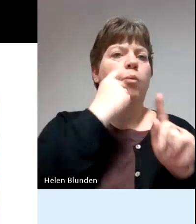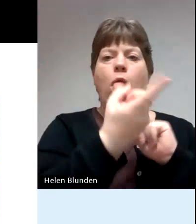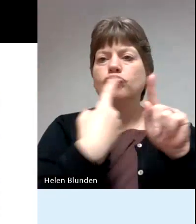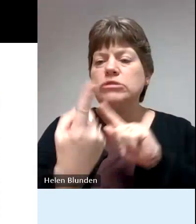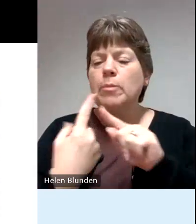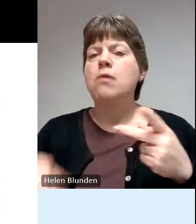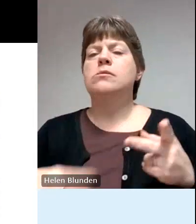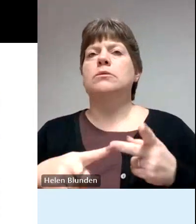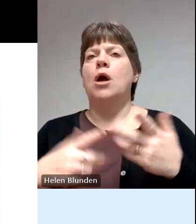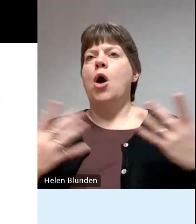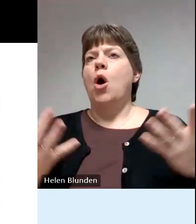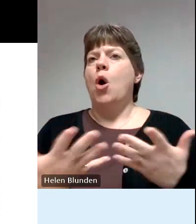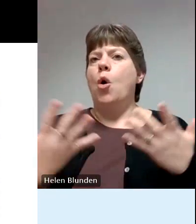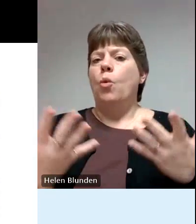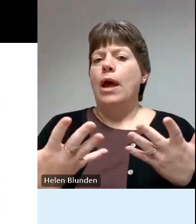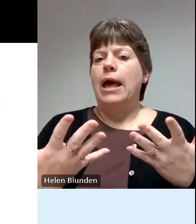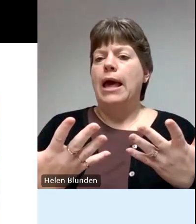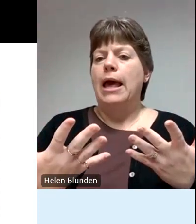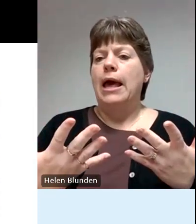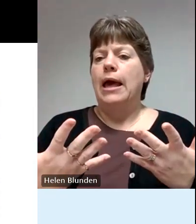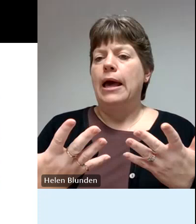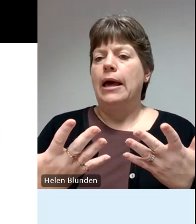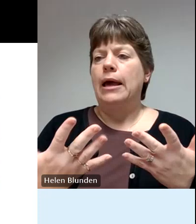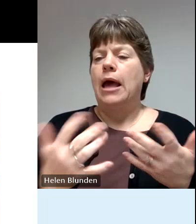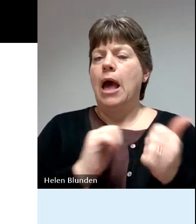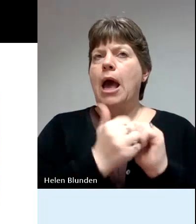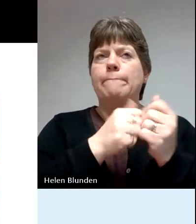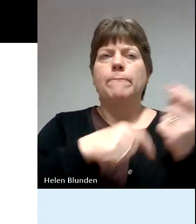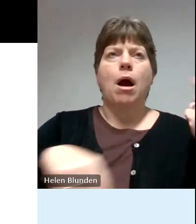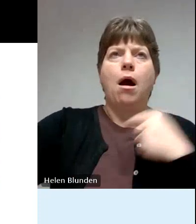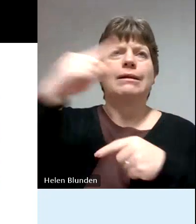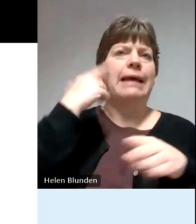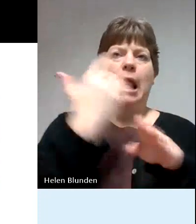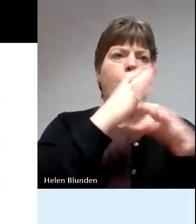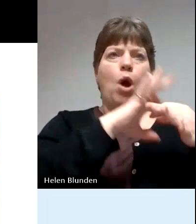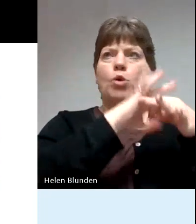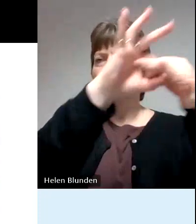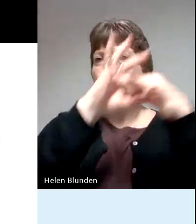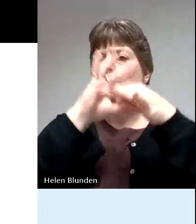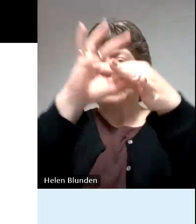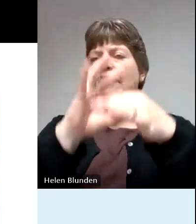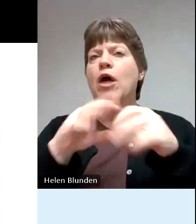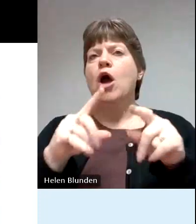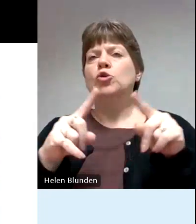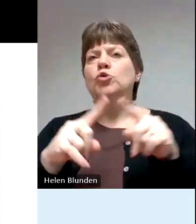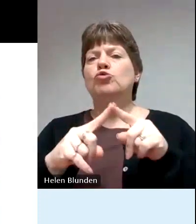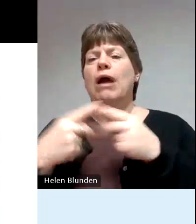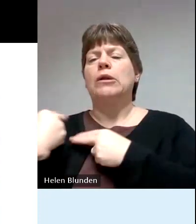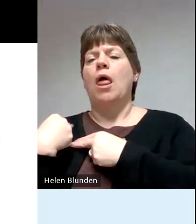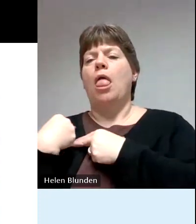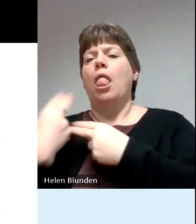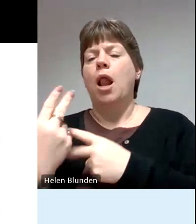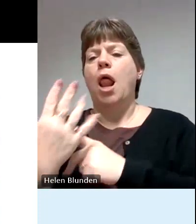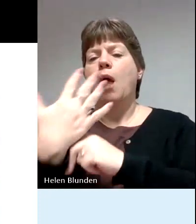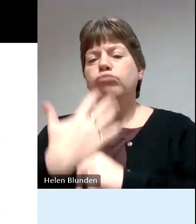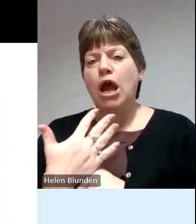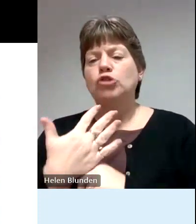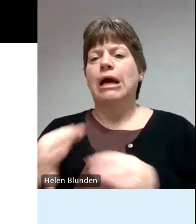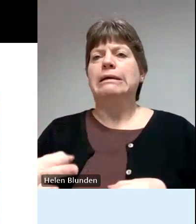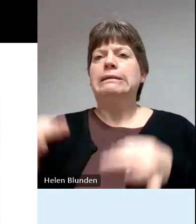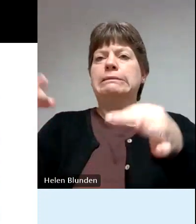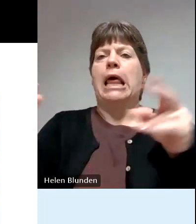and where partners can work together to either alleviate pressure, reduce delays,